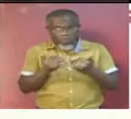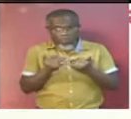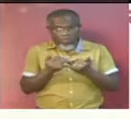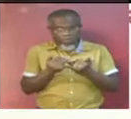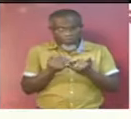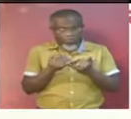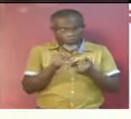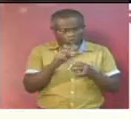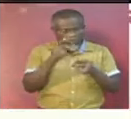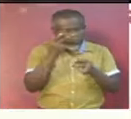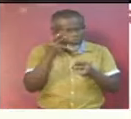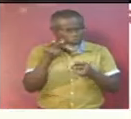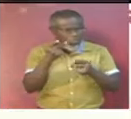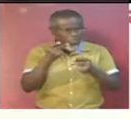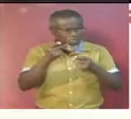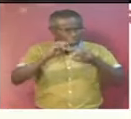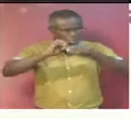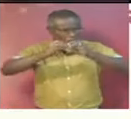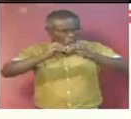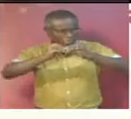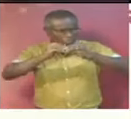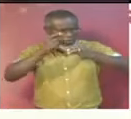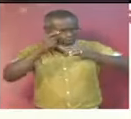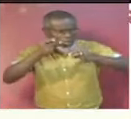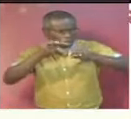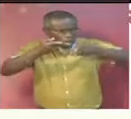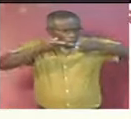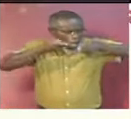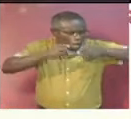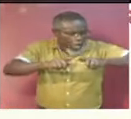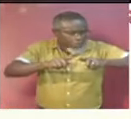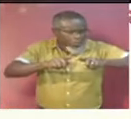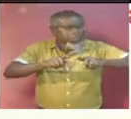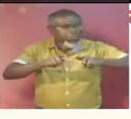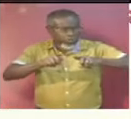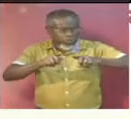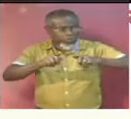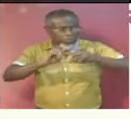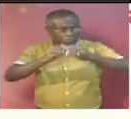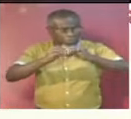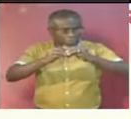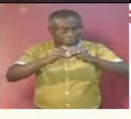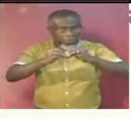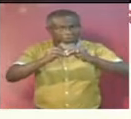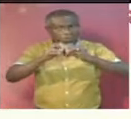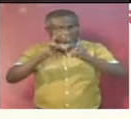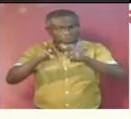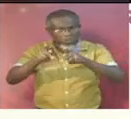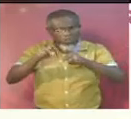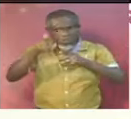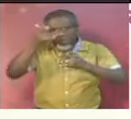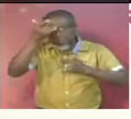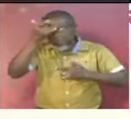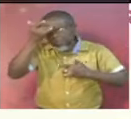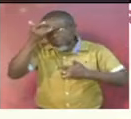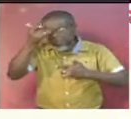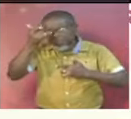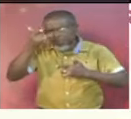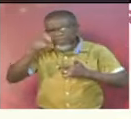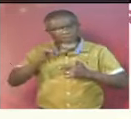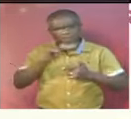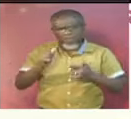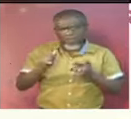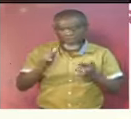do what we call the case fatality rate, we're not looking at the number of deaths reported on a given day against the